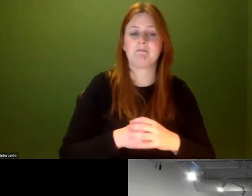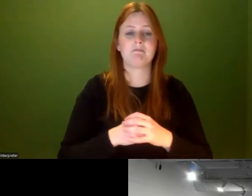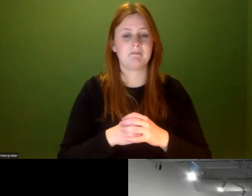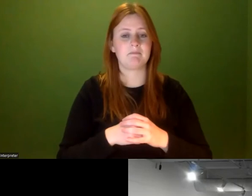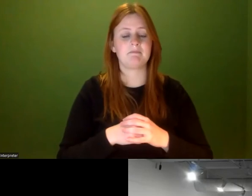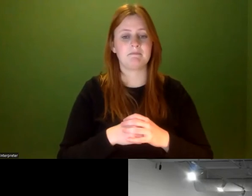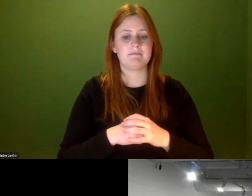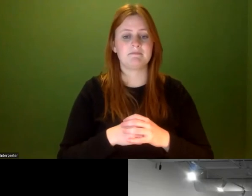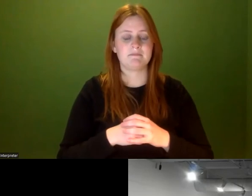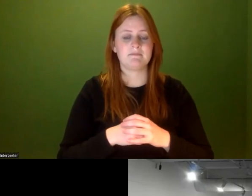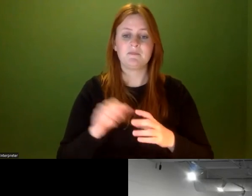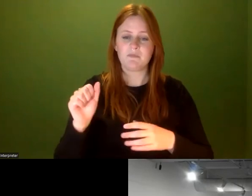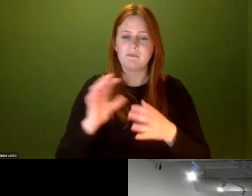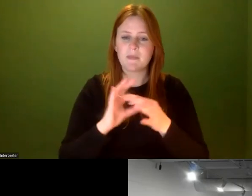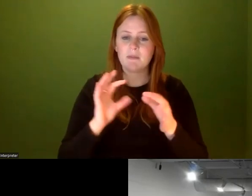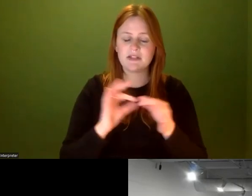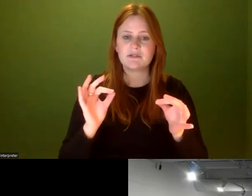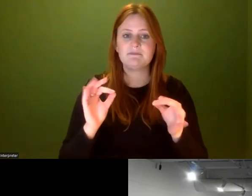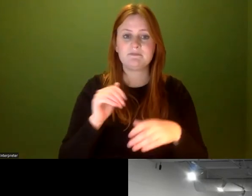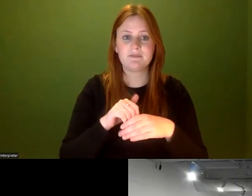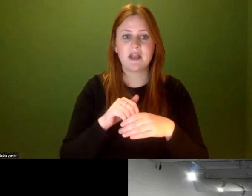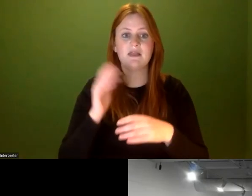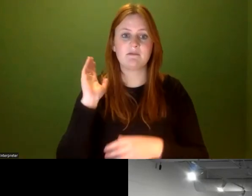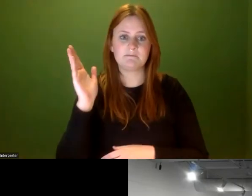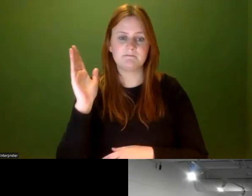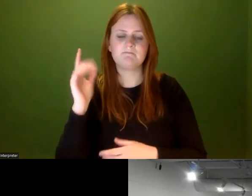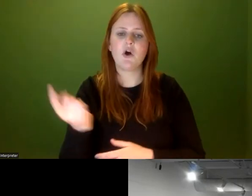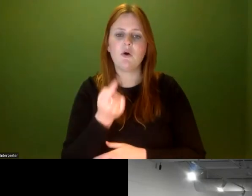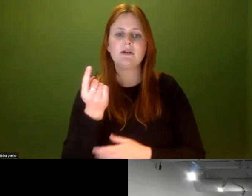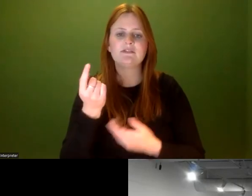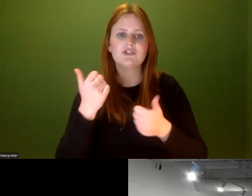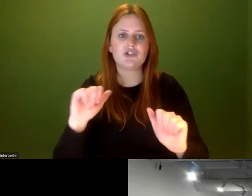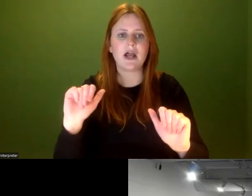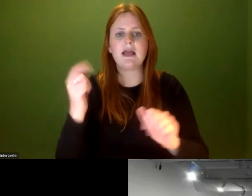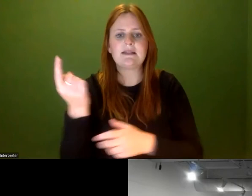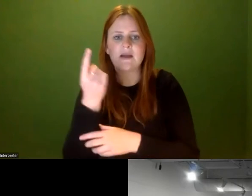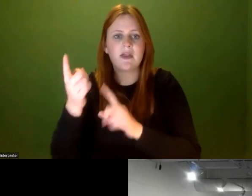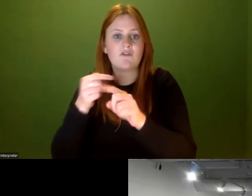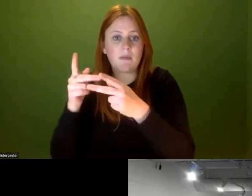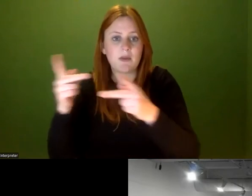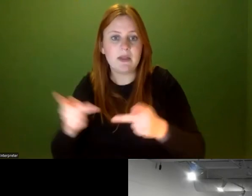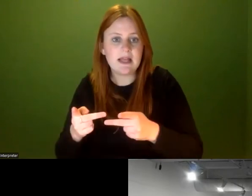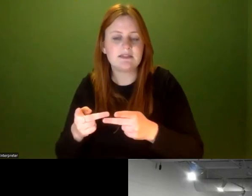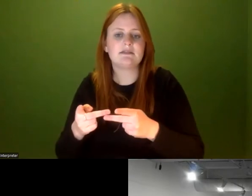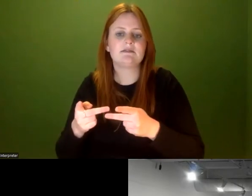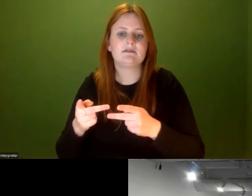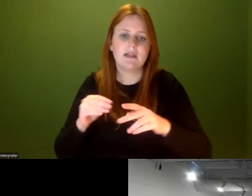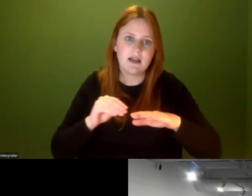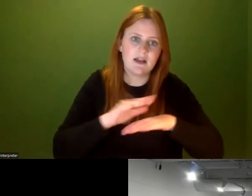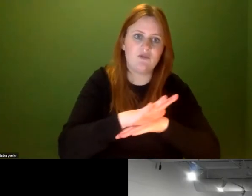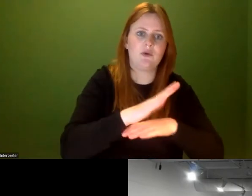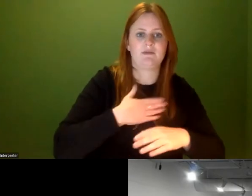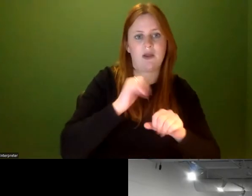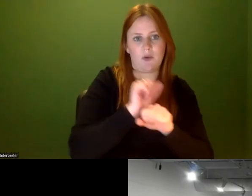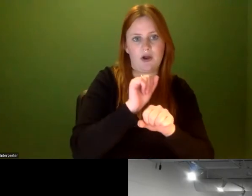definitely. Like I said in the talk, I always try to sort of bring something of the place into my work. You know, all